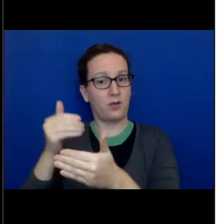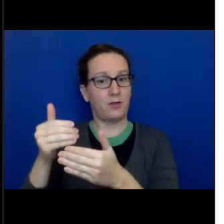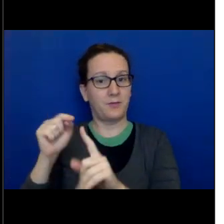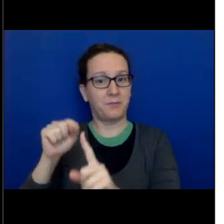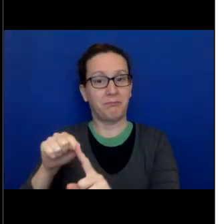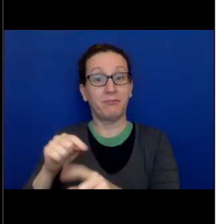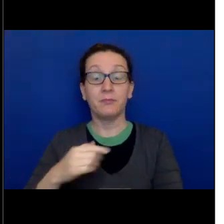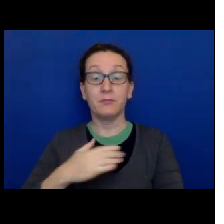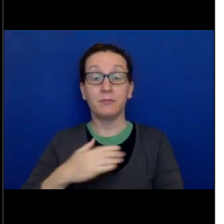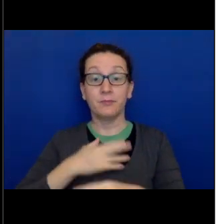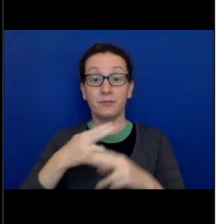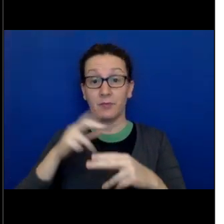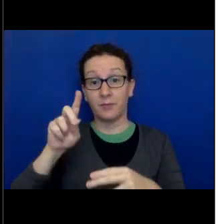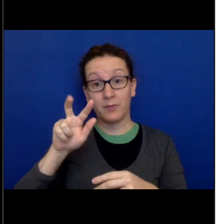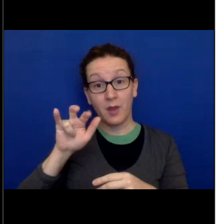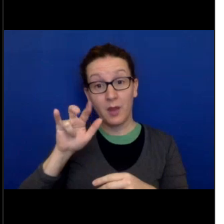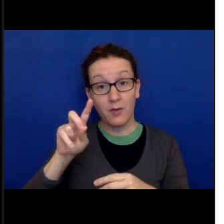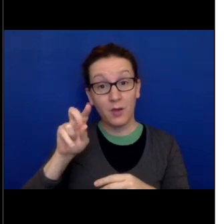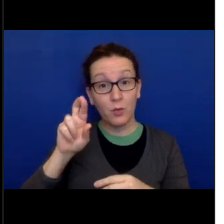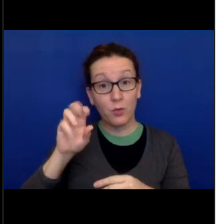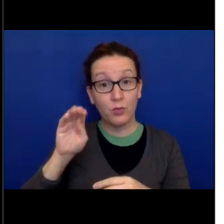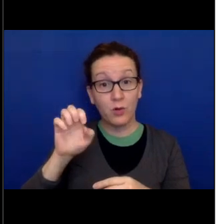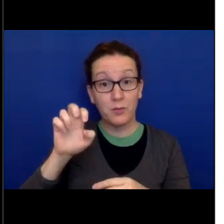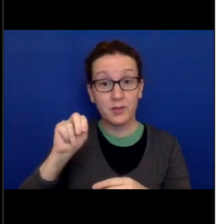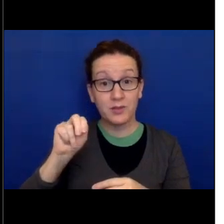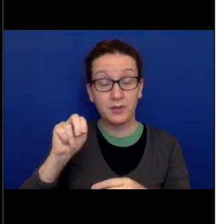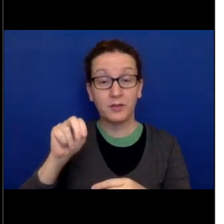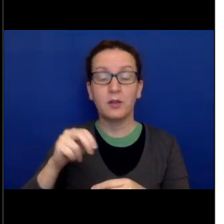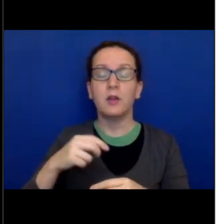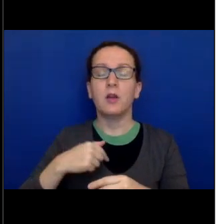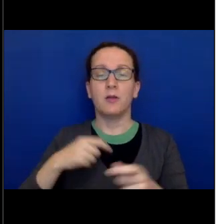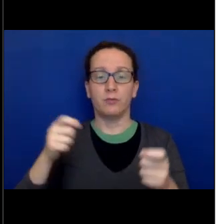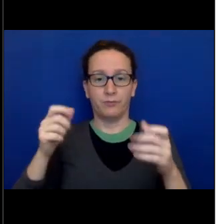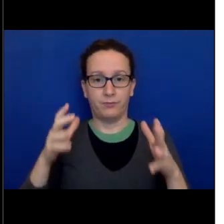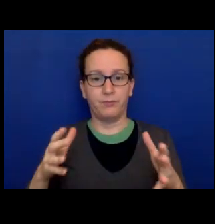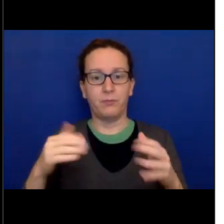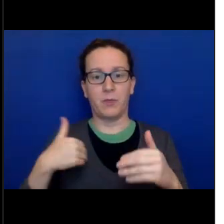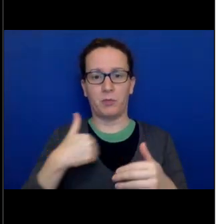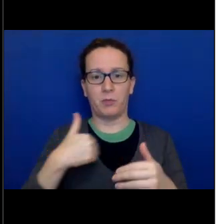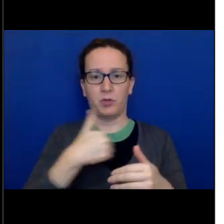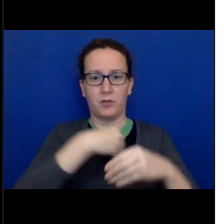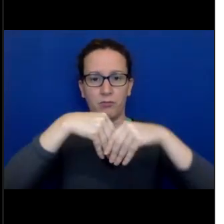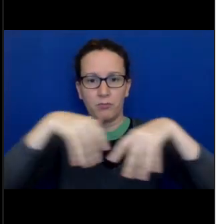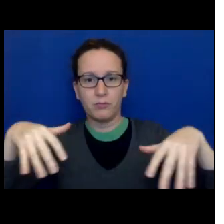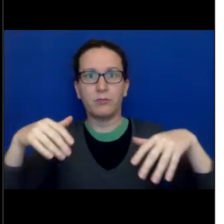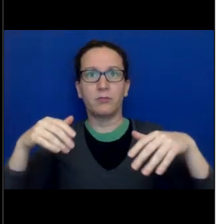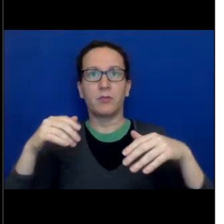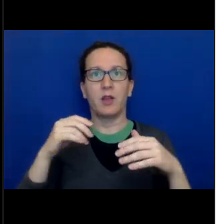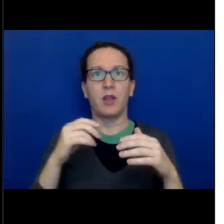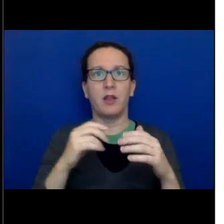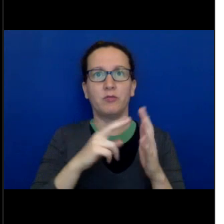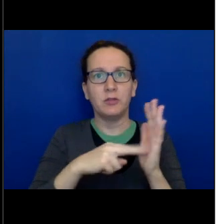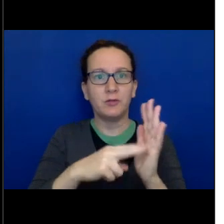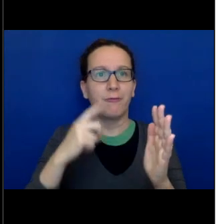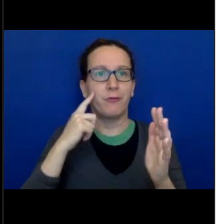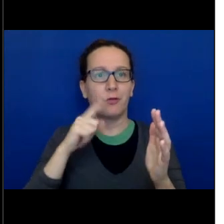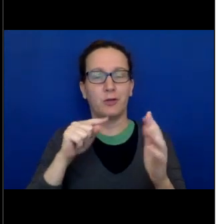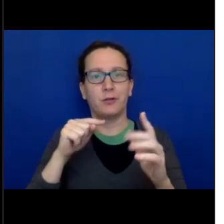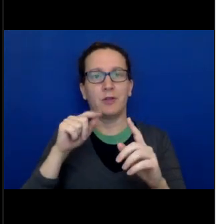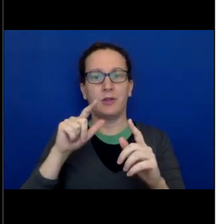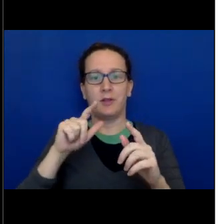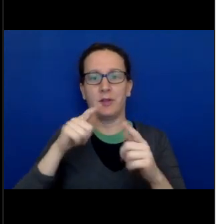is David Robinson. I'm the Director of Membership and Meetings for the Linguistics Society of America, which is sponsoring this webinar.